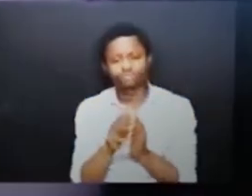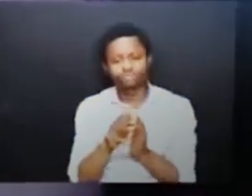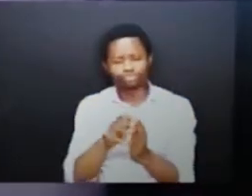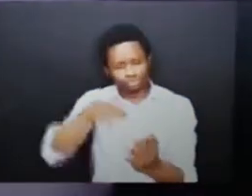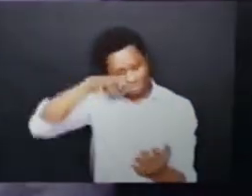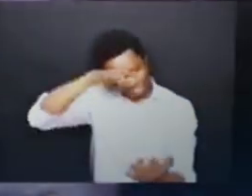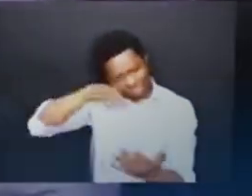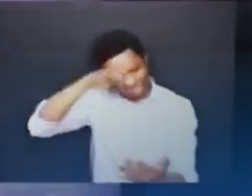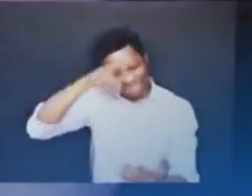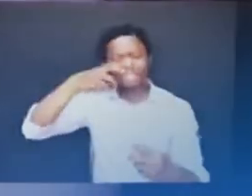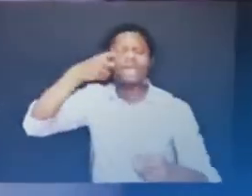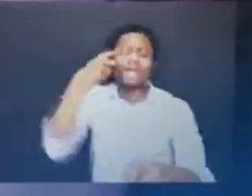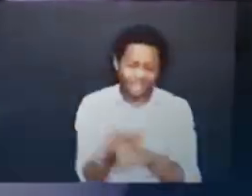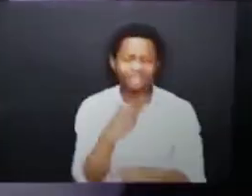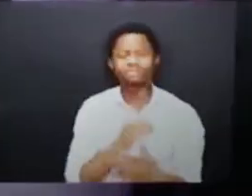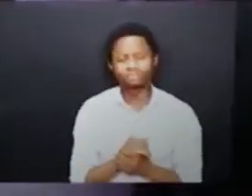study